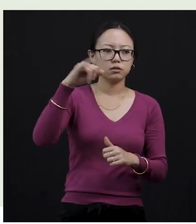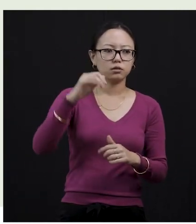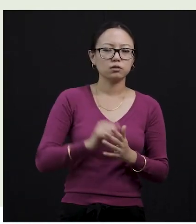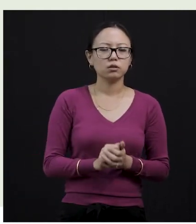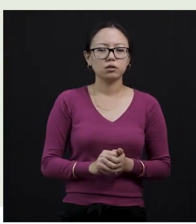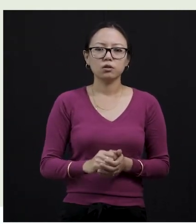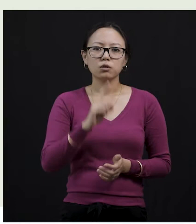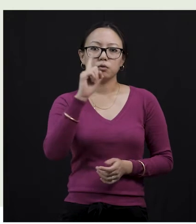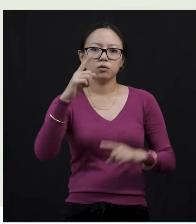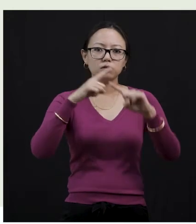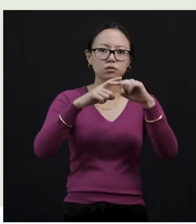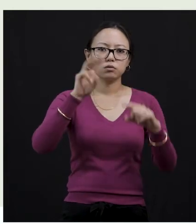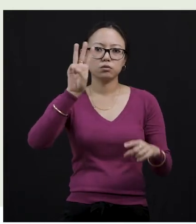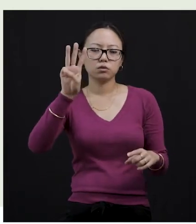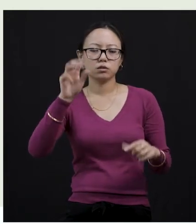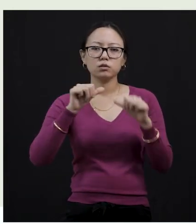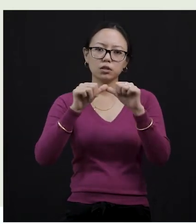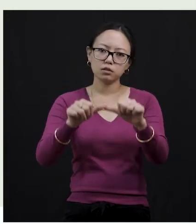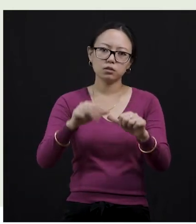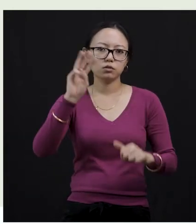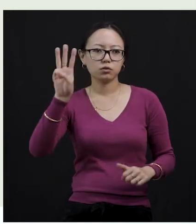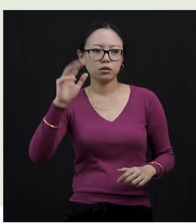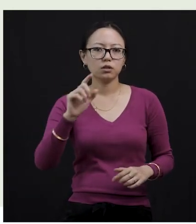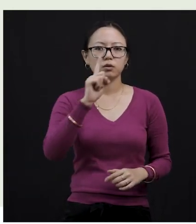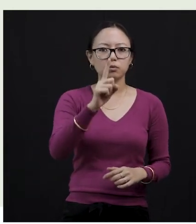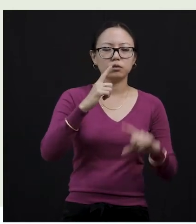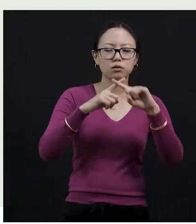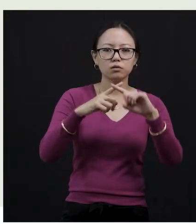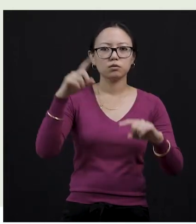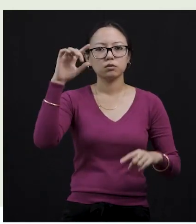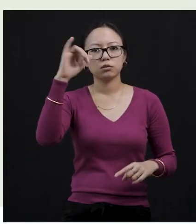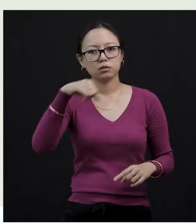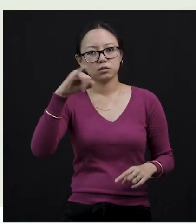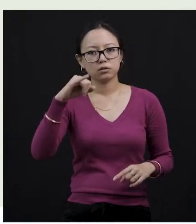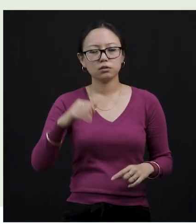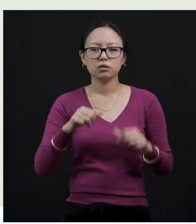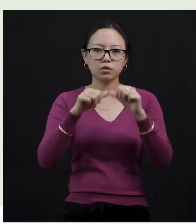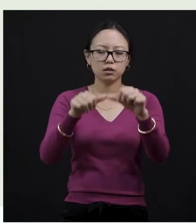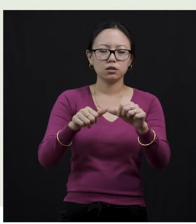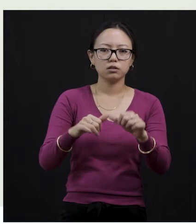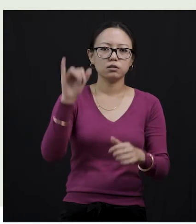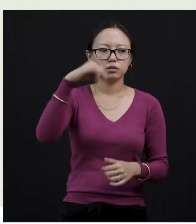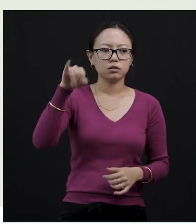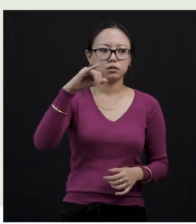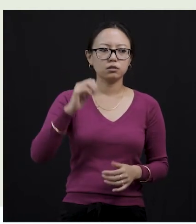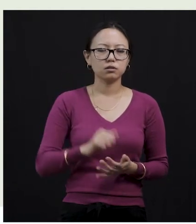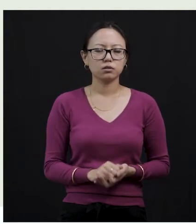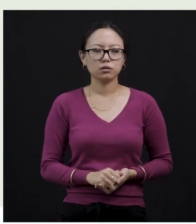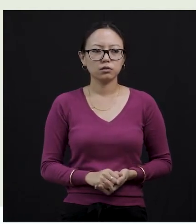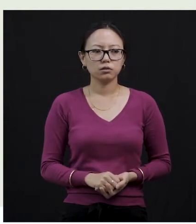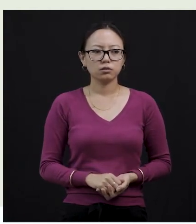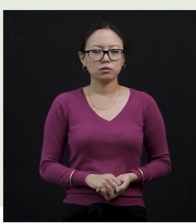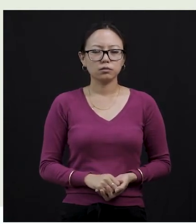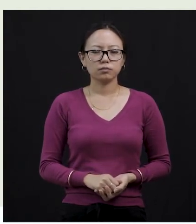1 into 3, you'll get 3. Again, 1 into 6, you'll get 6, right? Whatever you will